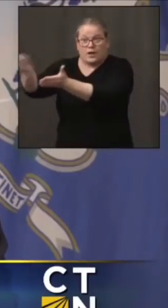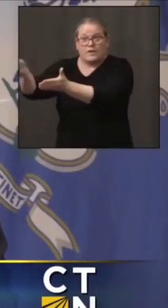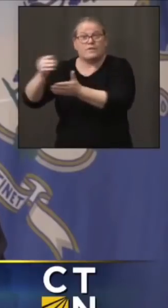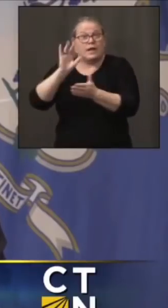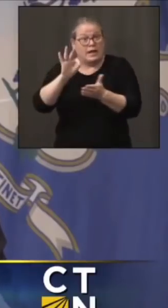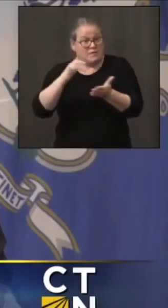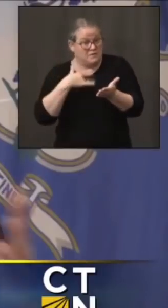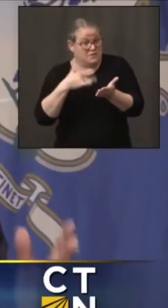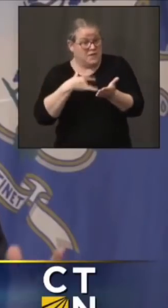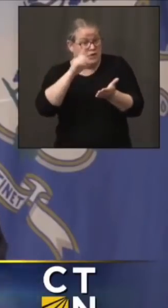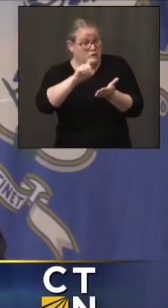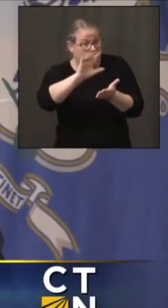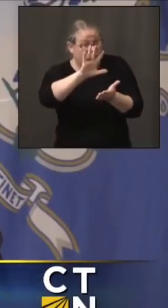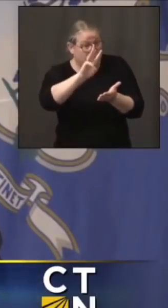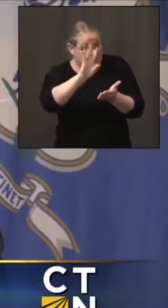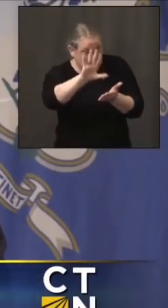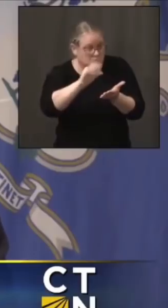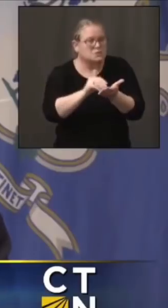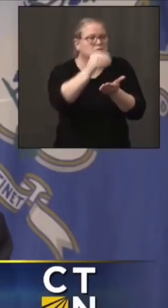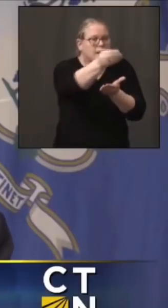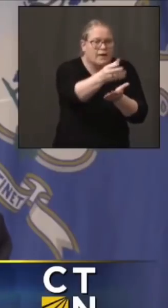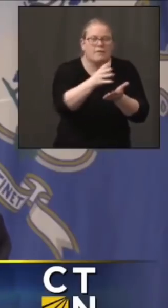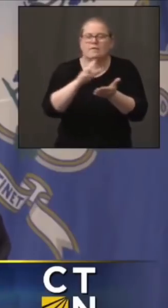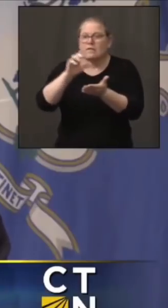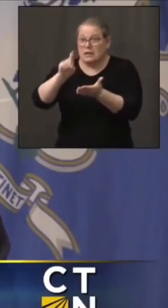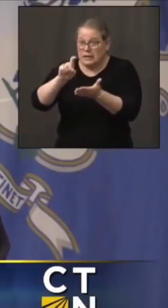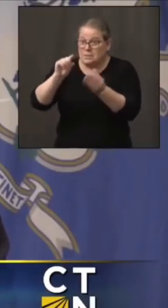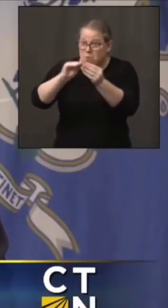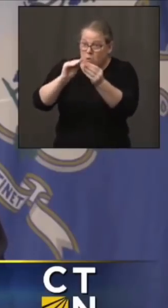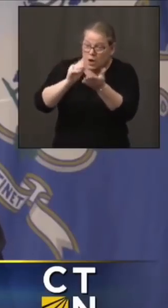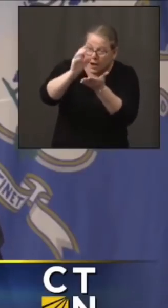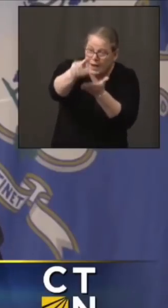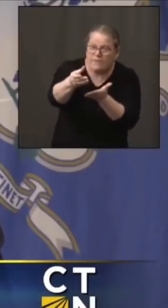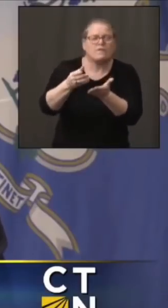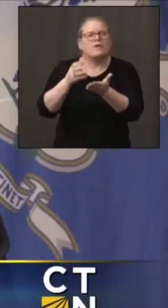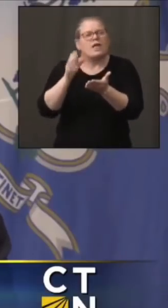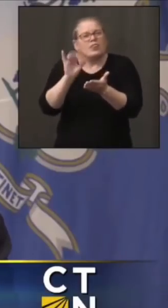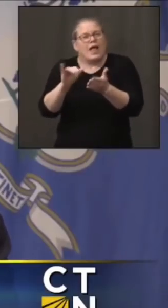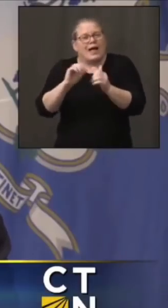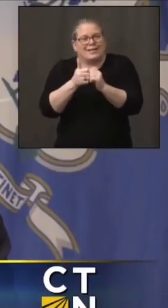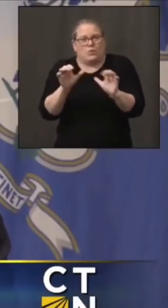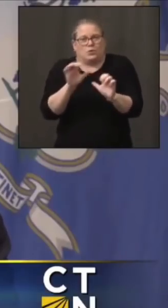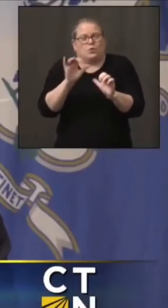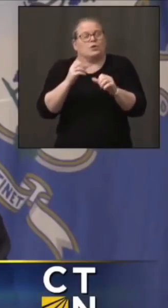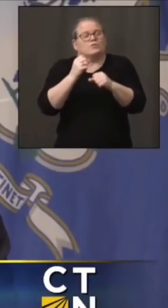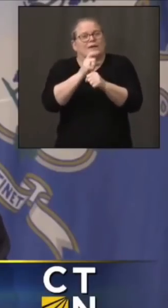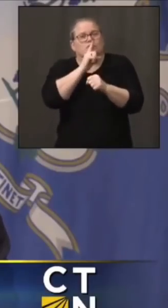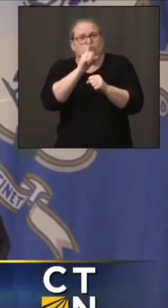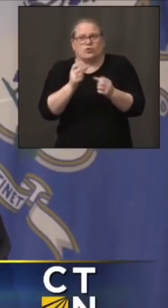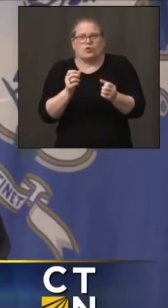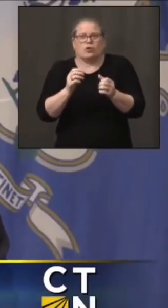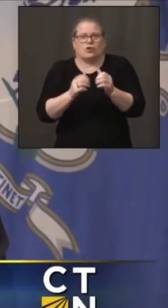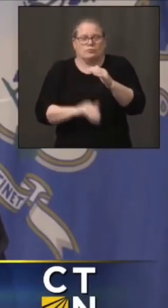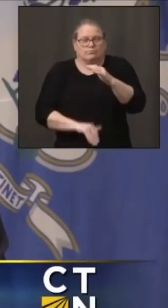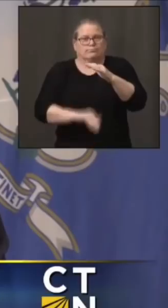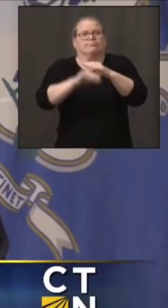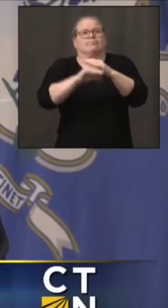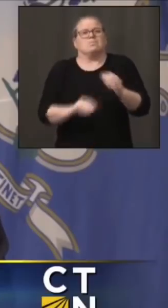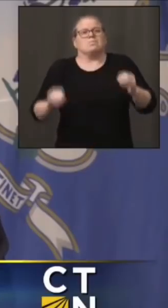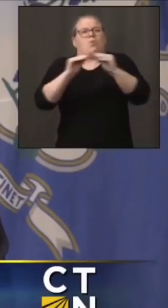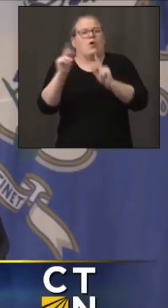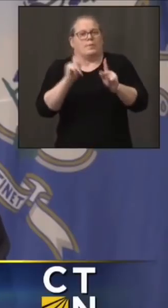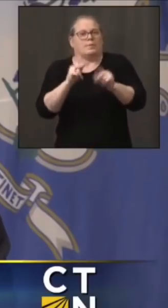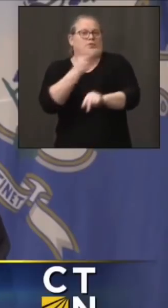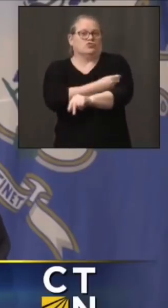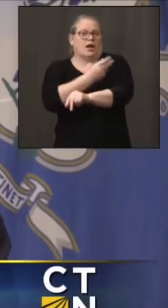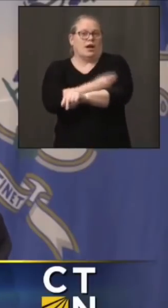doses, do that as well. That's how we're doing pretty well at maximizing the number of people who are able to get vaccinated with a limited number